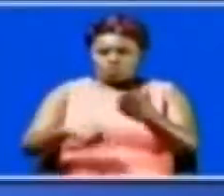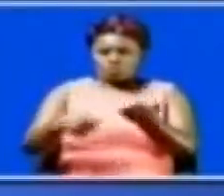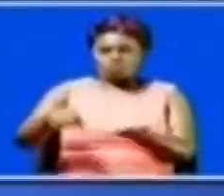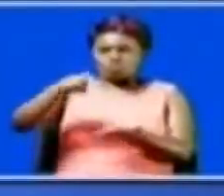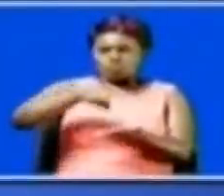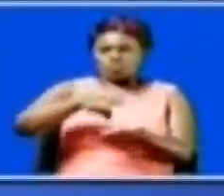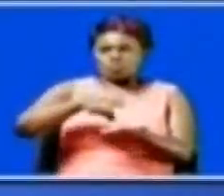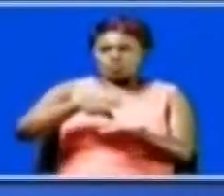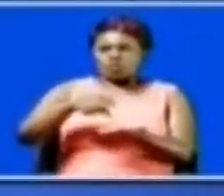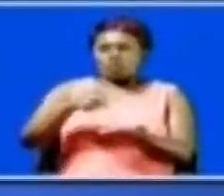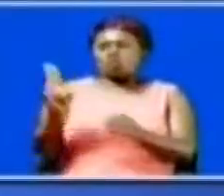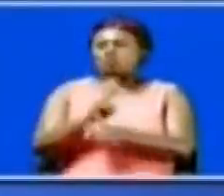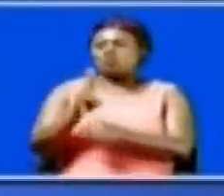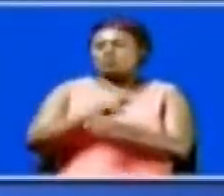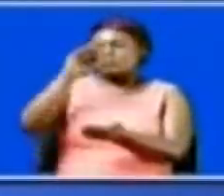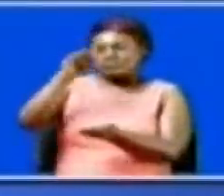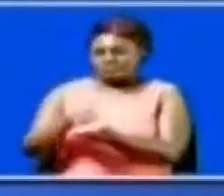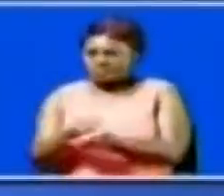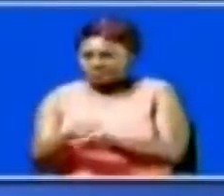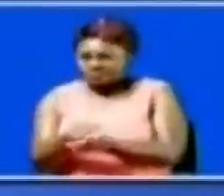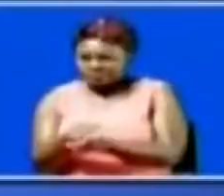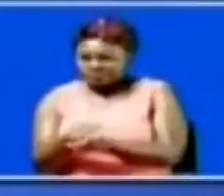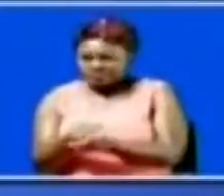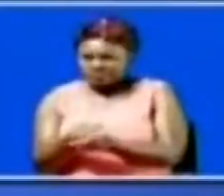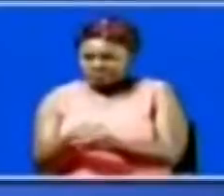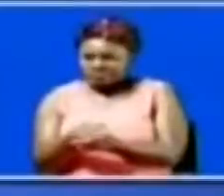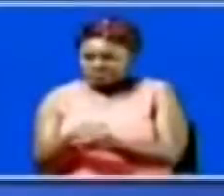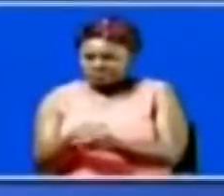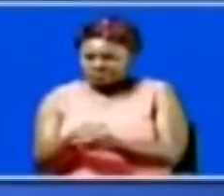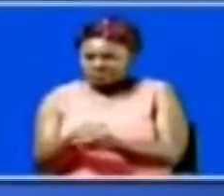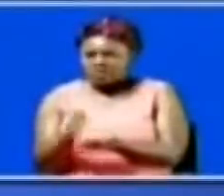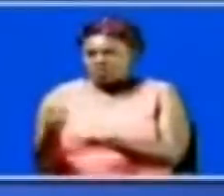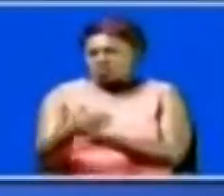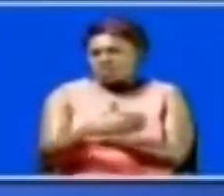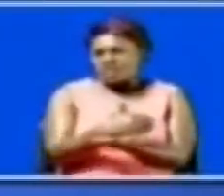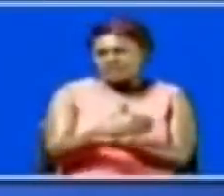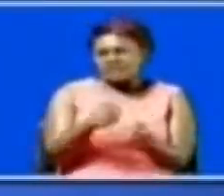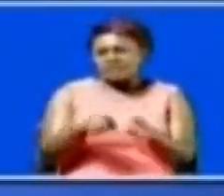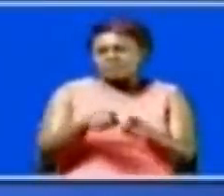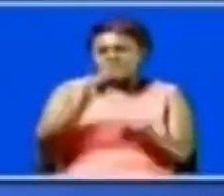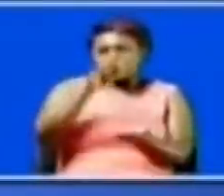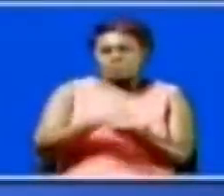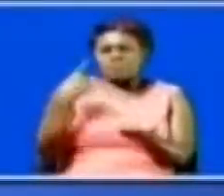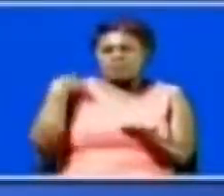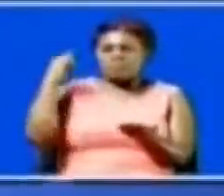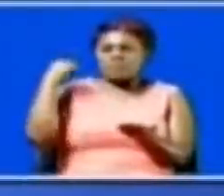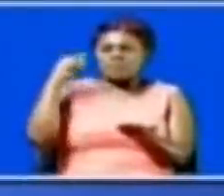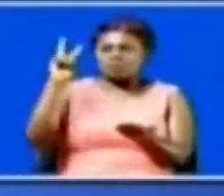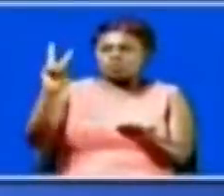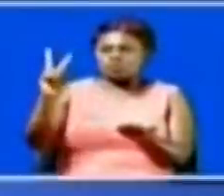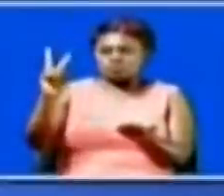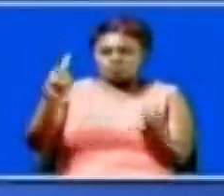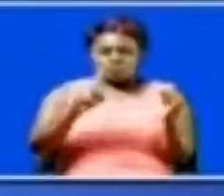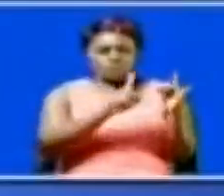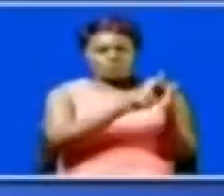the consumption will go down. Okay? Mm-hmm. So the amount you're able to collect also goes down. Two, as I said,